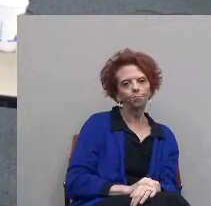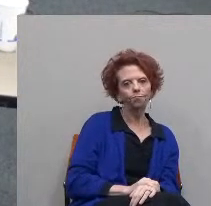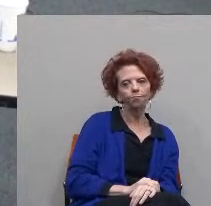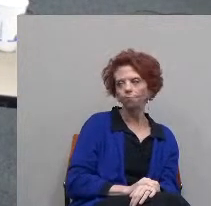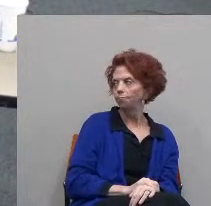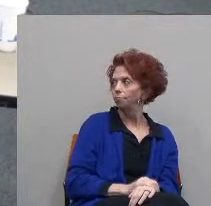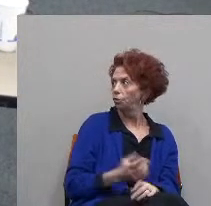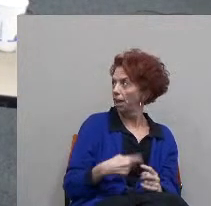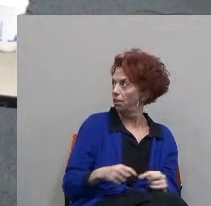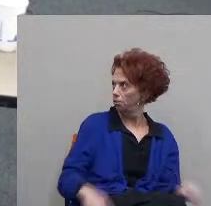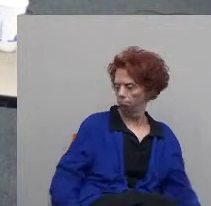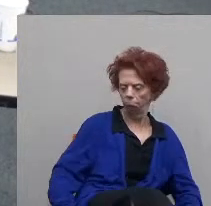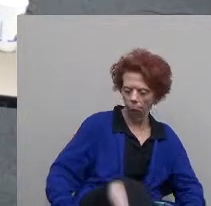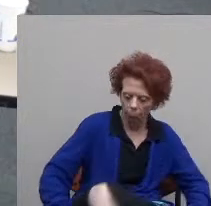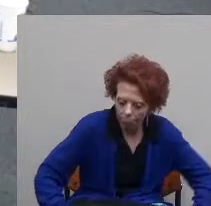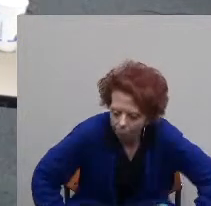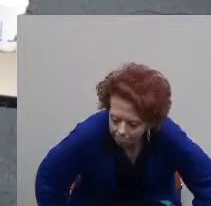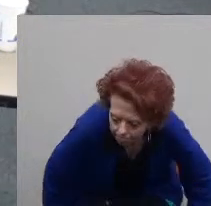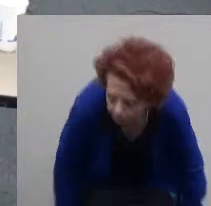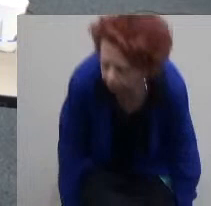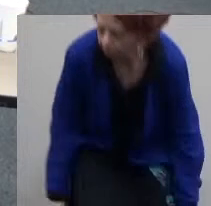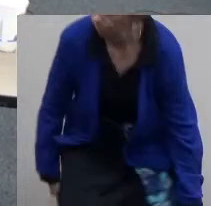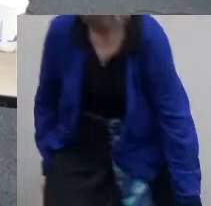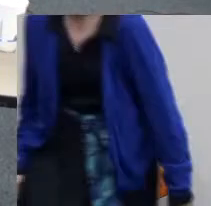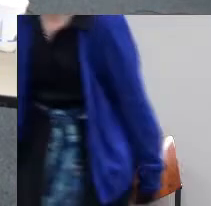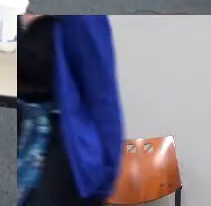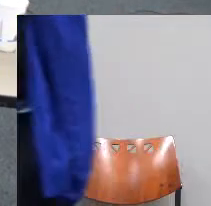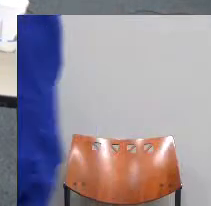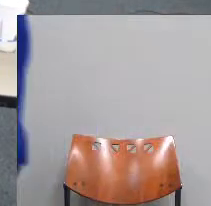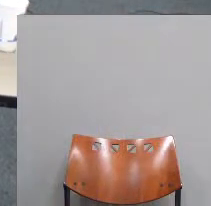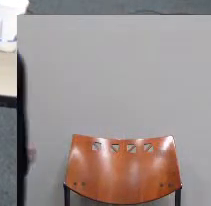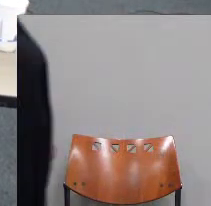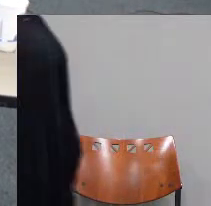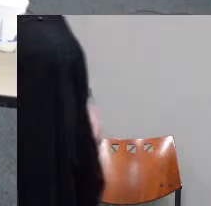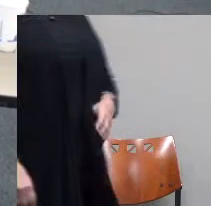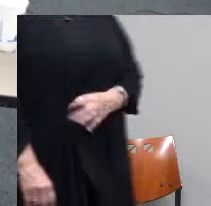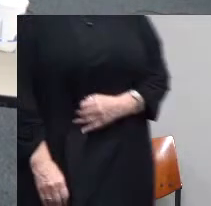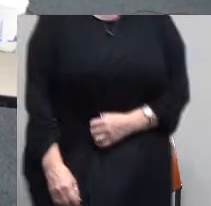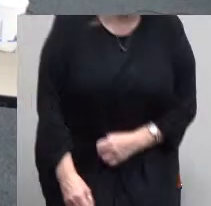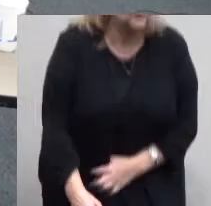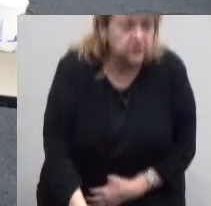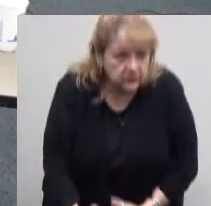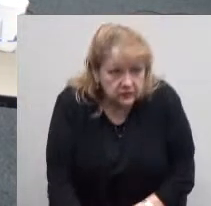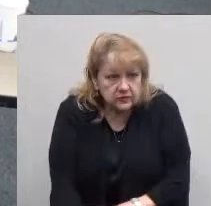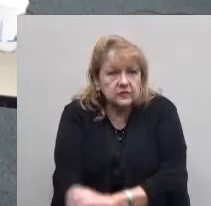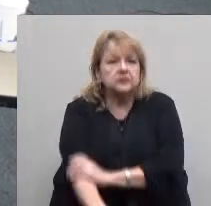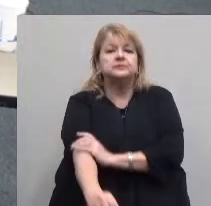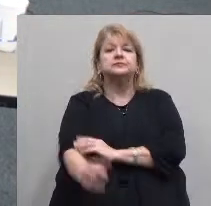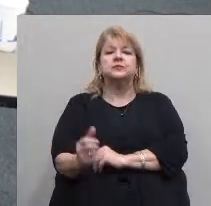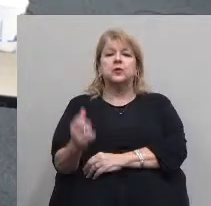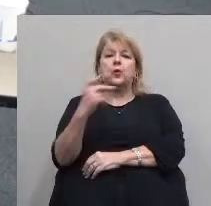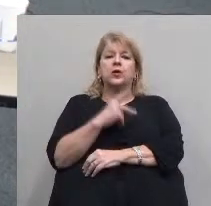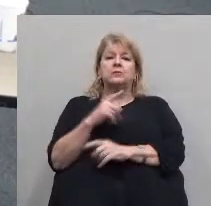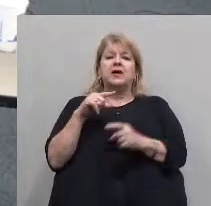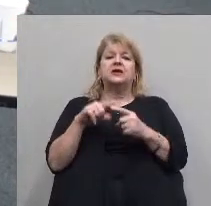Mr. Garvey? Yeah, going back to the associate teacher program,